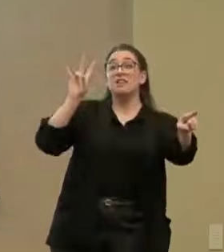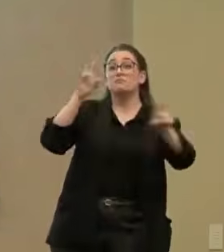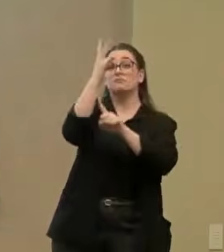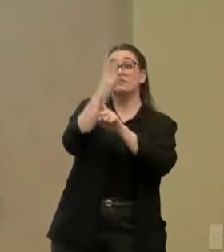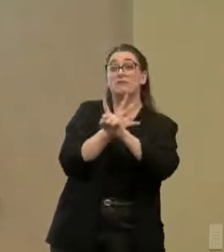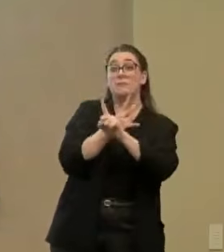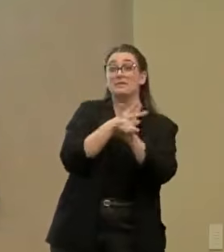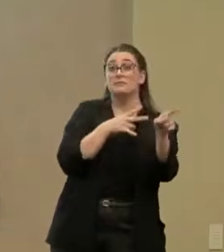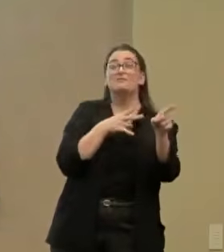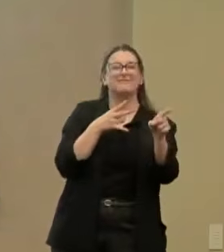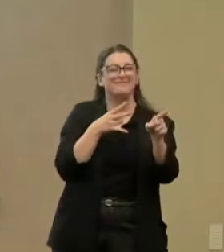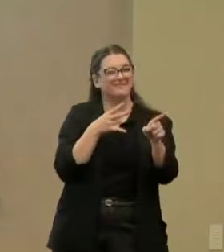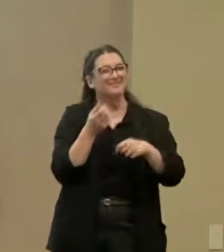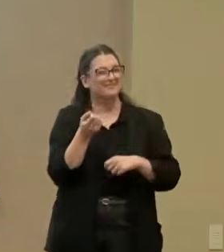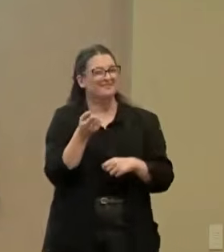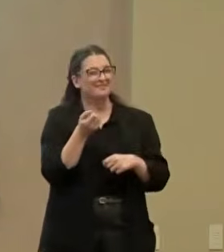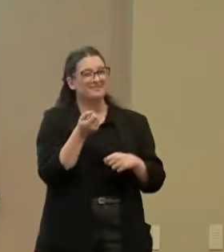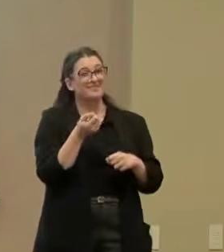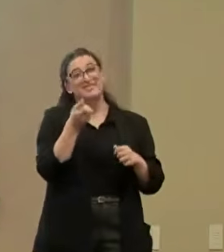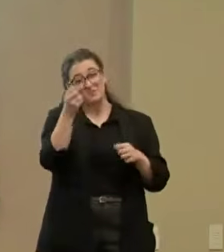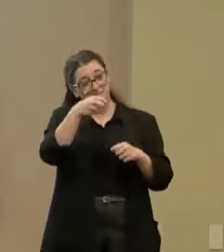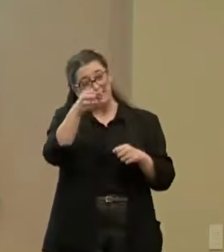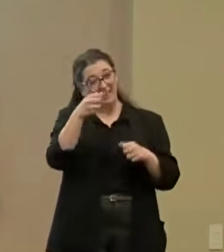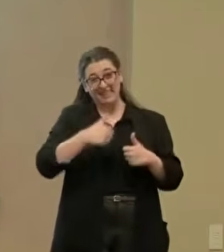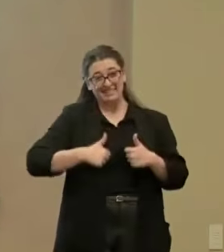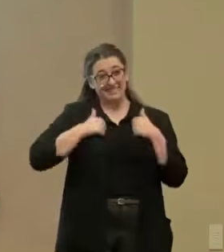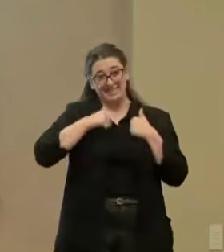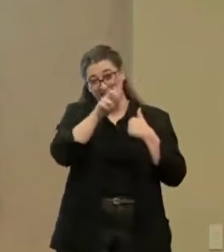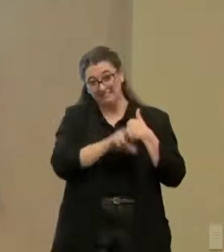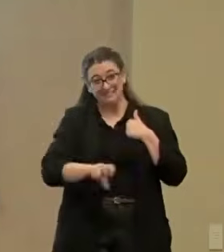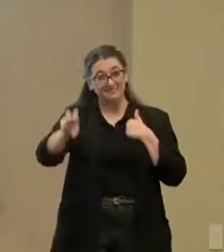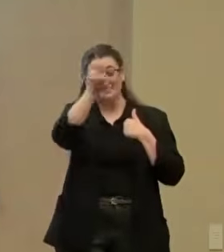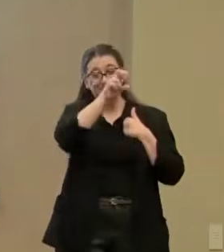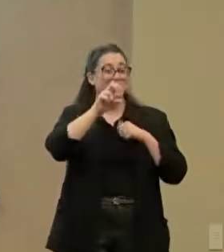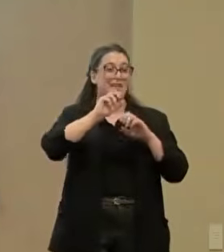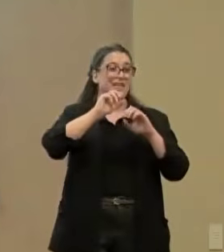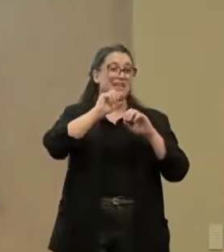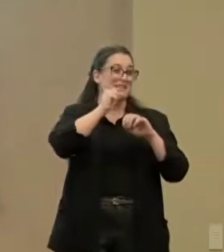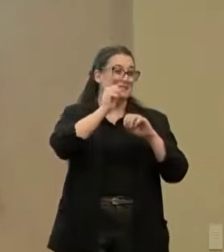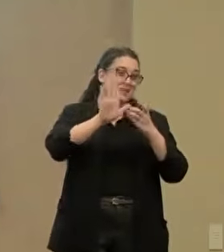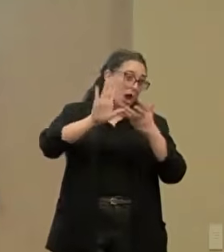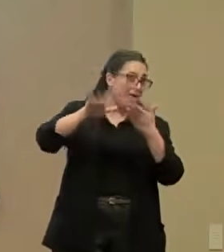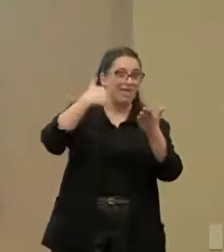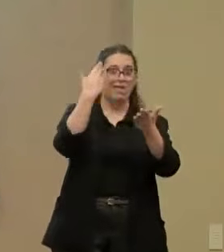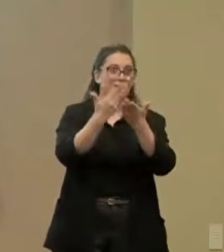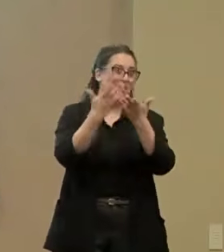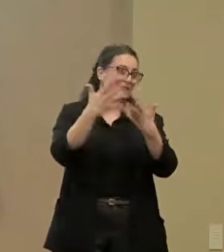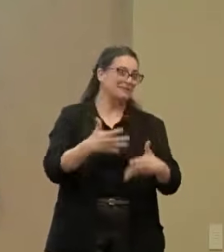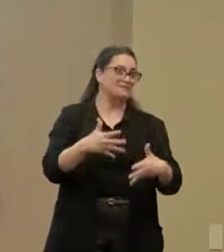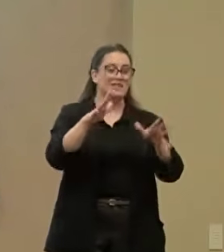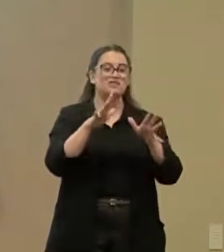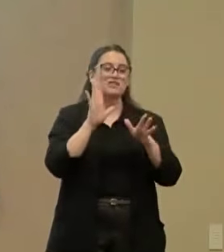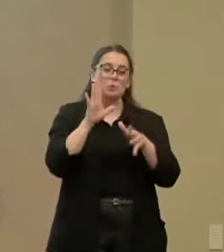7. Okay, yeah. So I mean, it's a journey. It's not a destination. It's going to be a journey for sure.